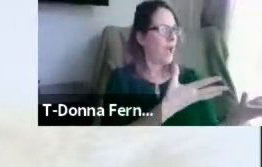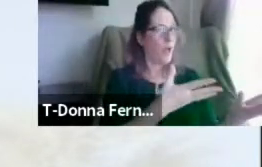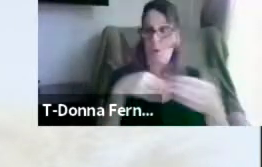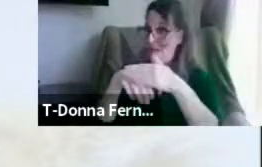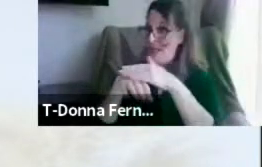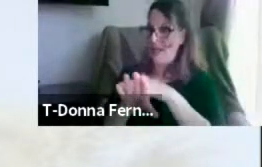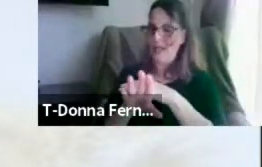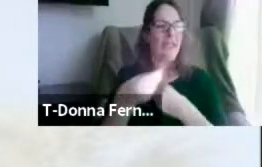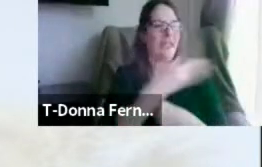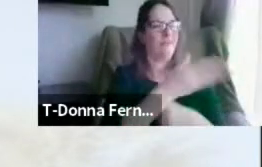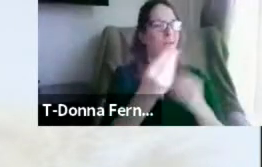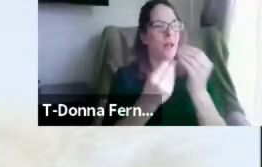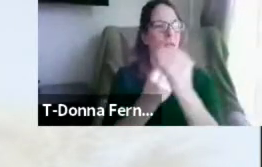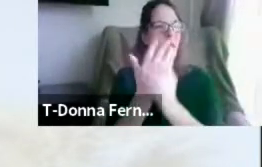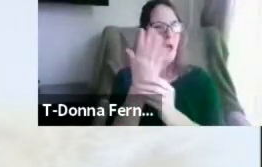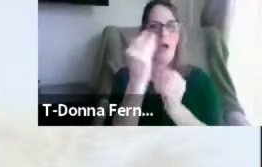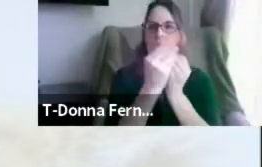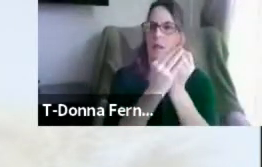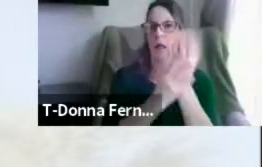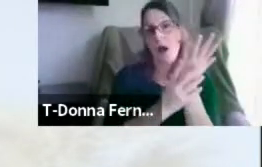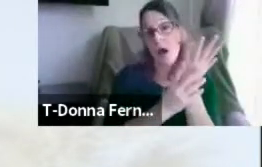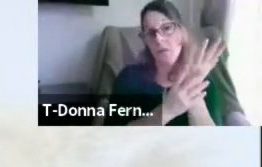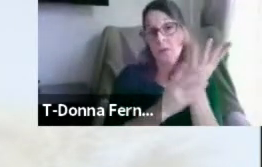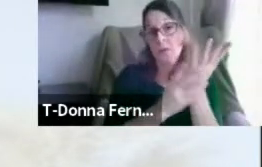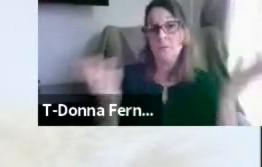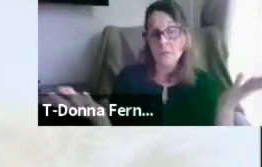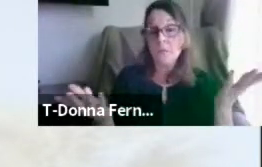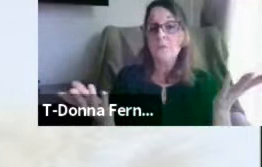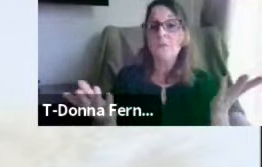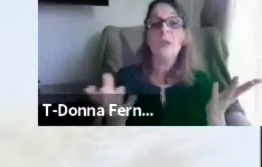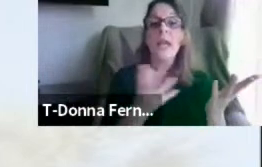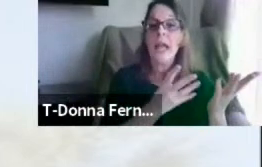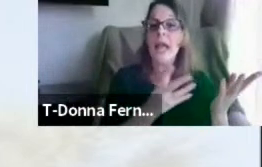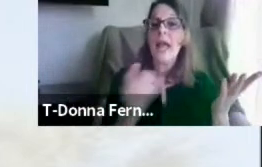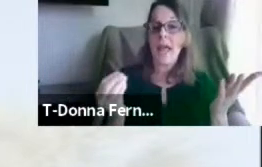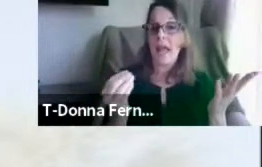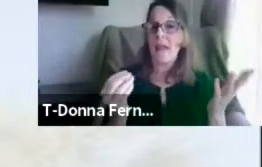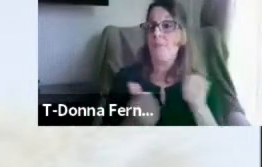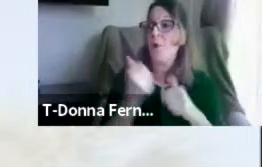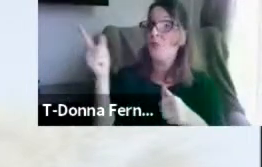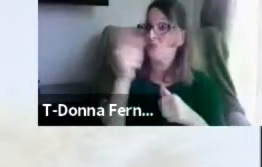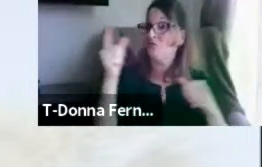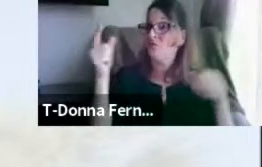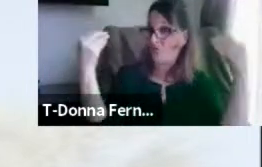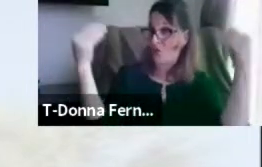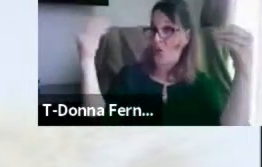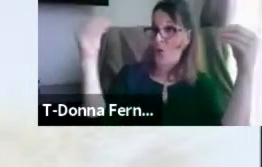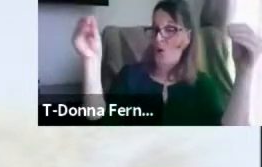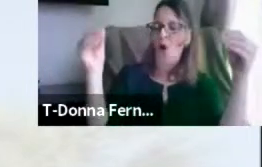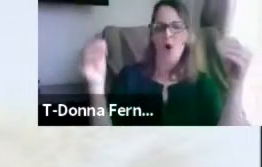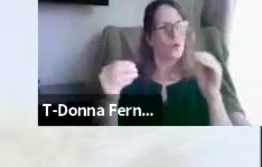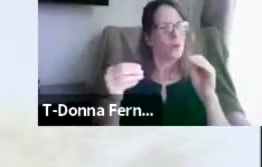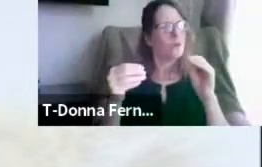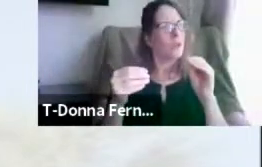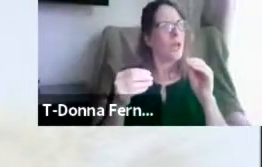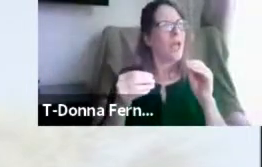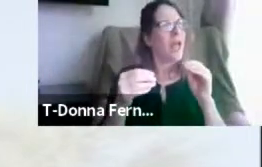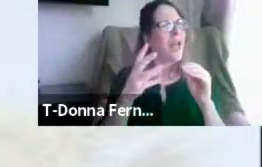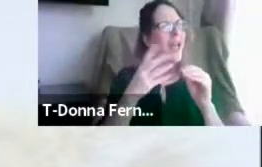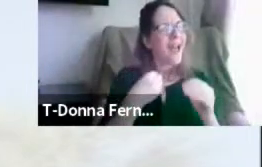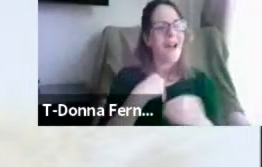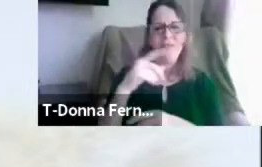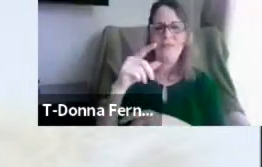in the store. And contrary to what most retail places usually follow, display those price